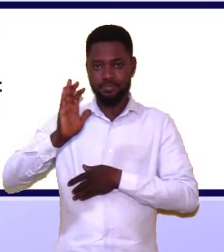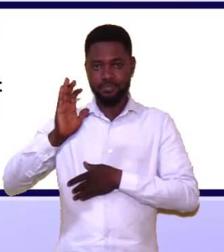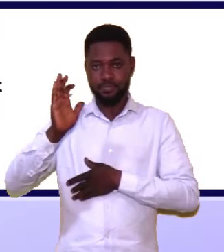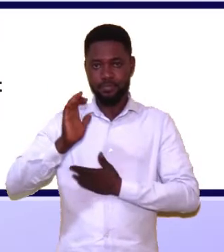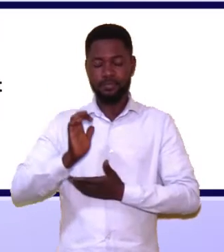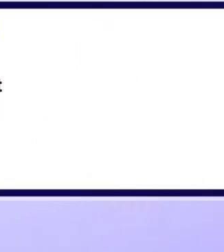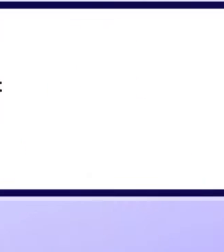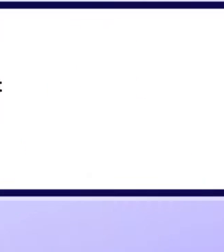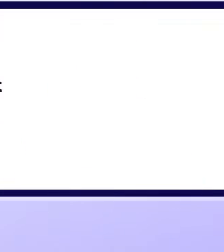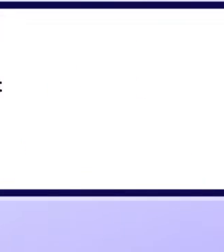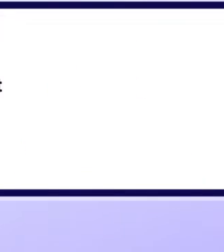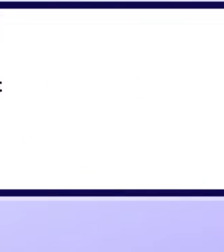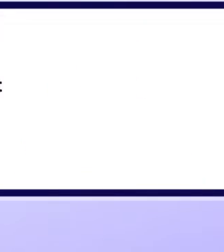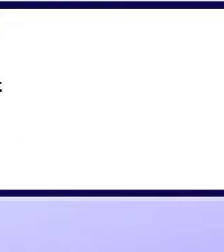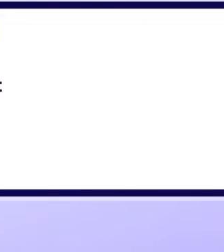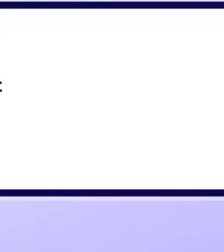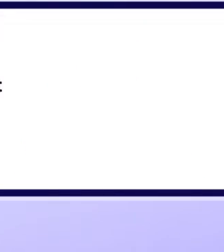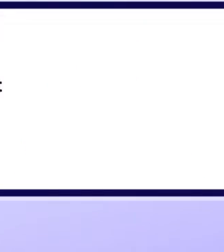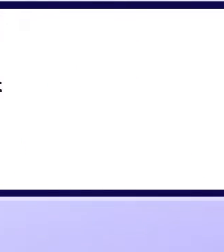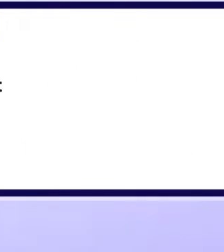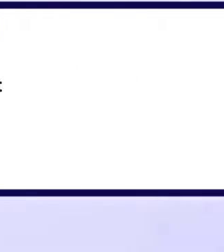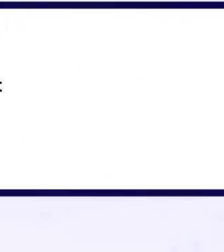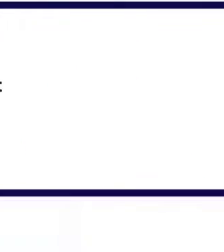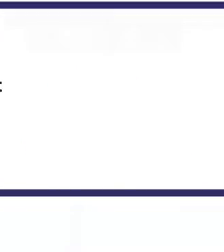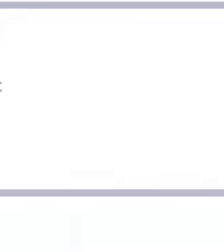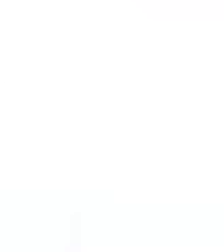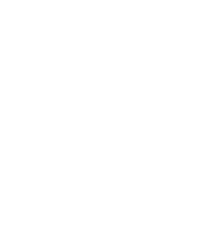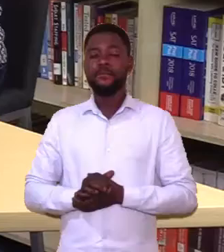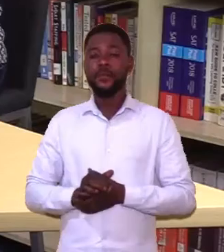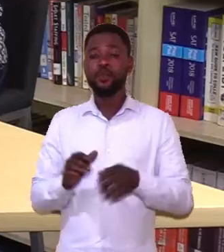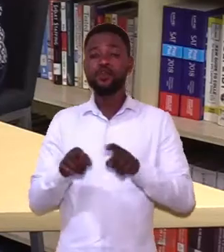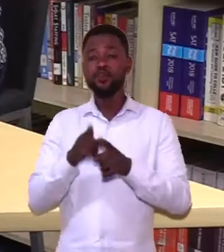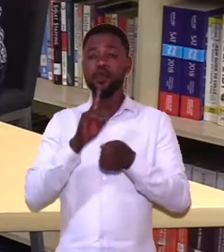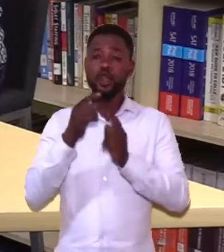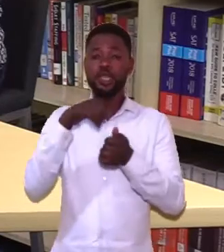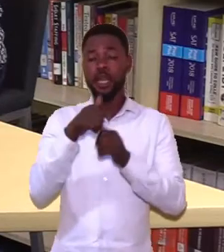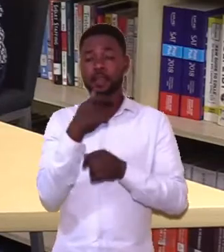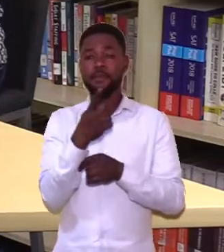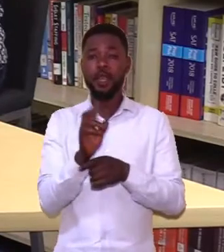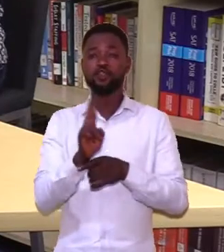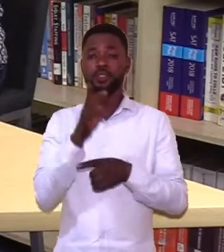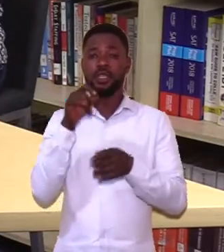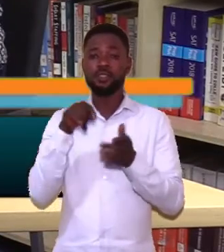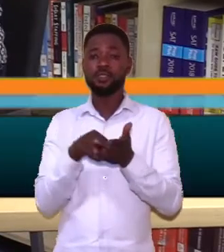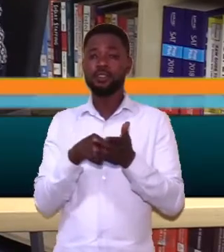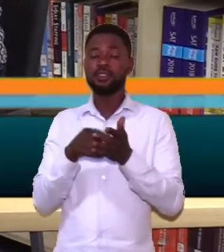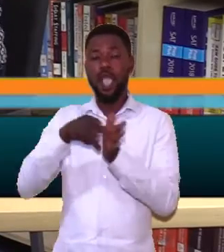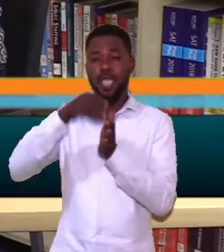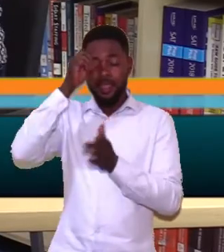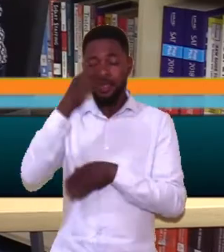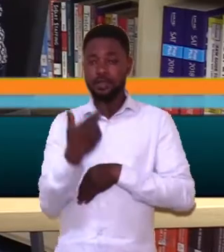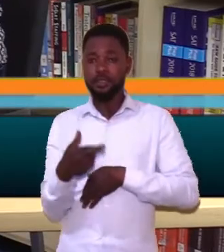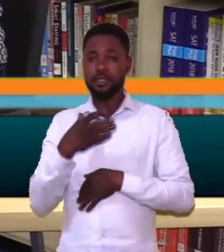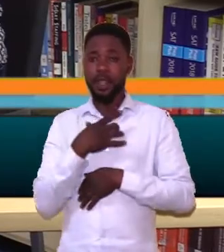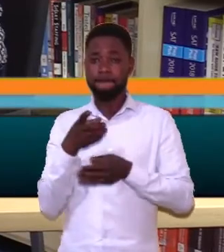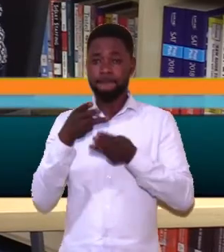Bye. So talking talking about utilizing this engaging learning